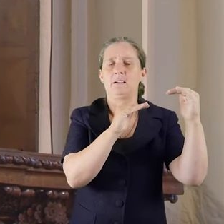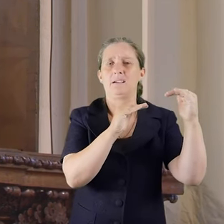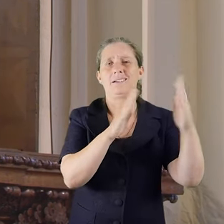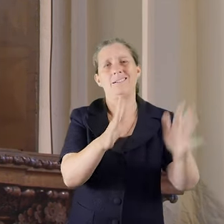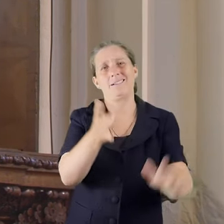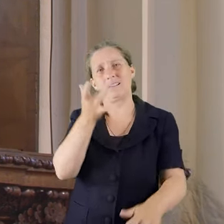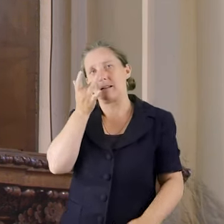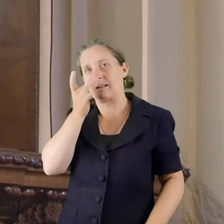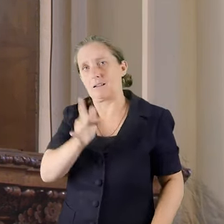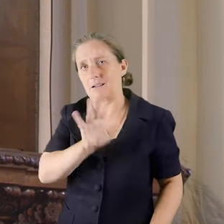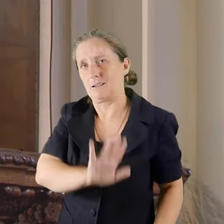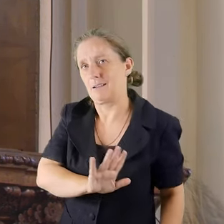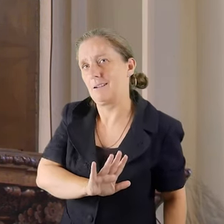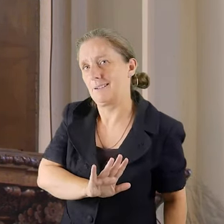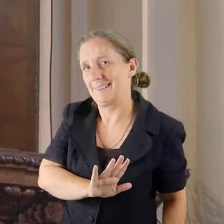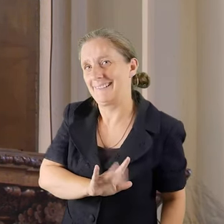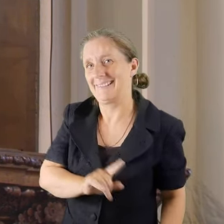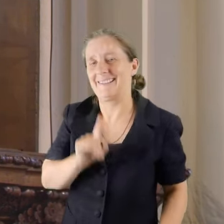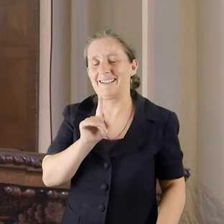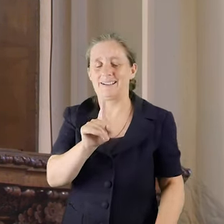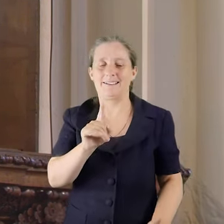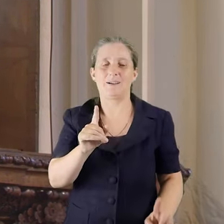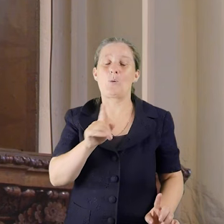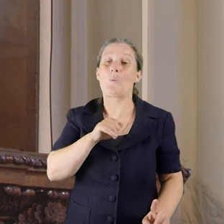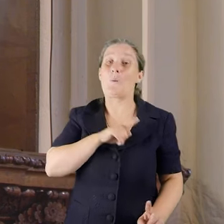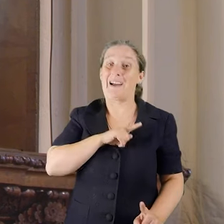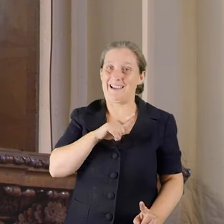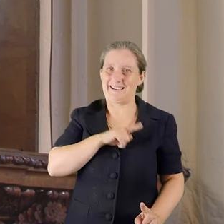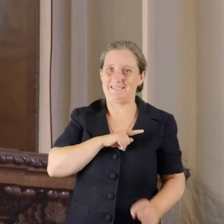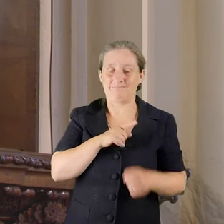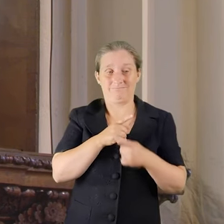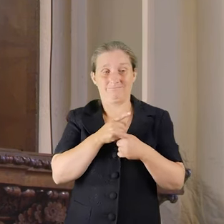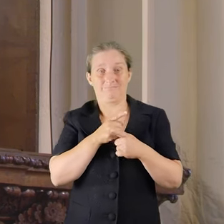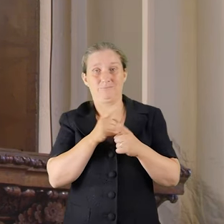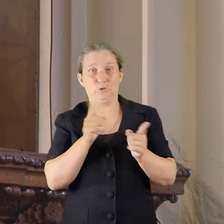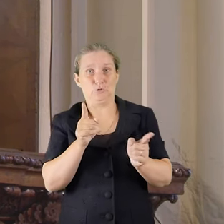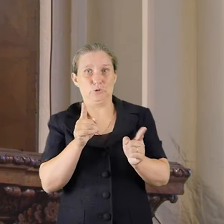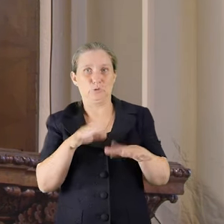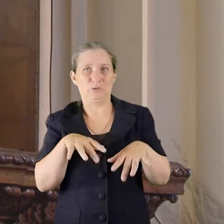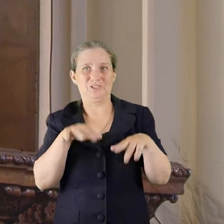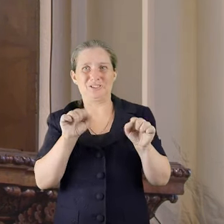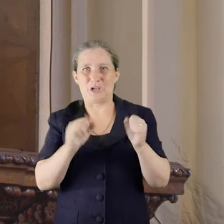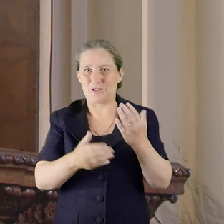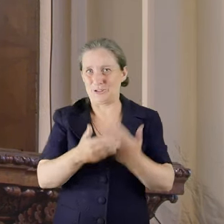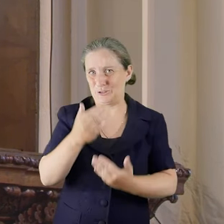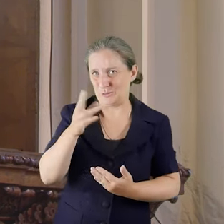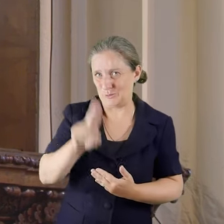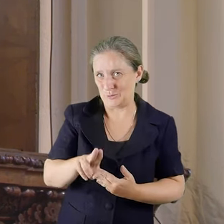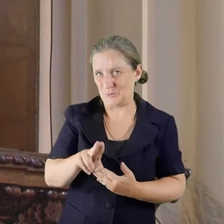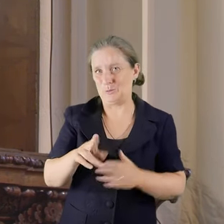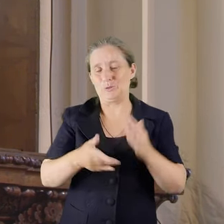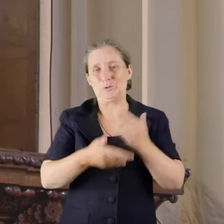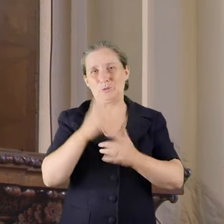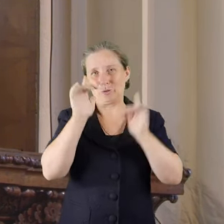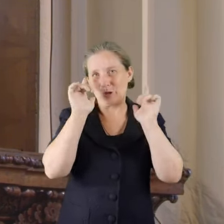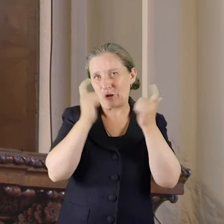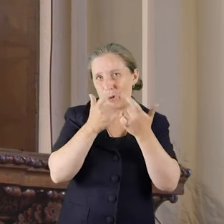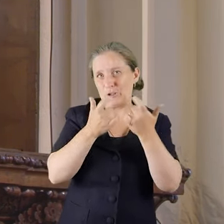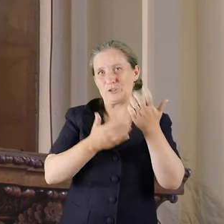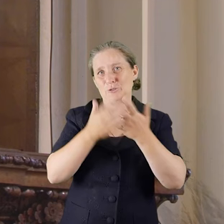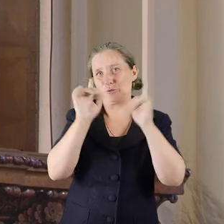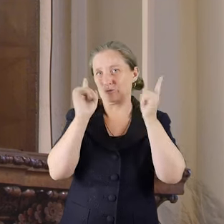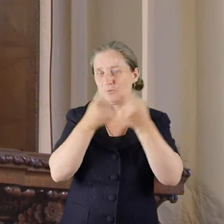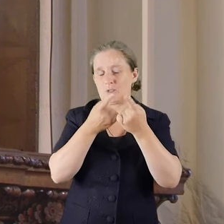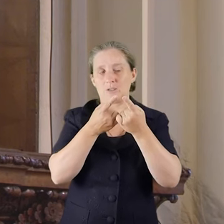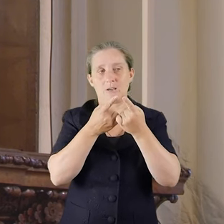But do not be tricked by this. Especially those of you who are starting a new school or college or